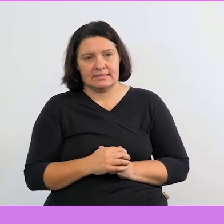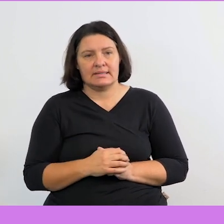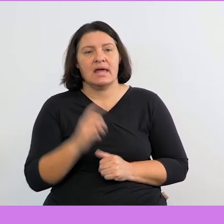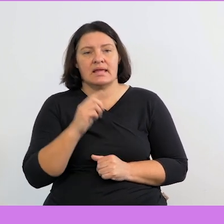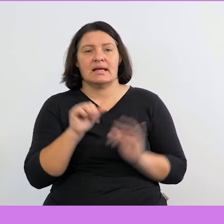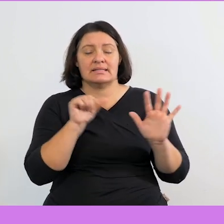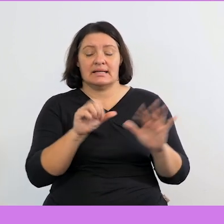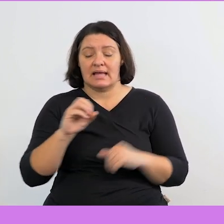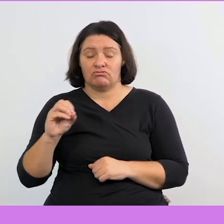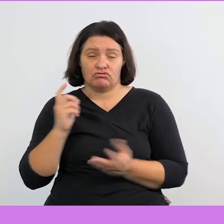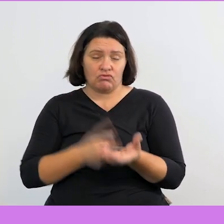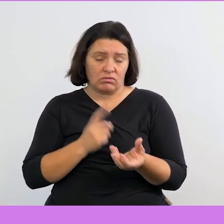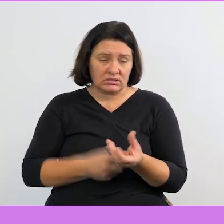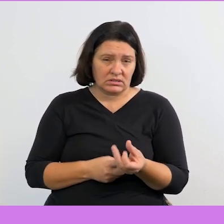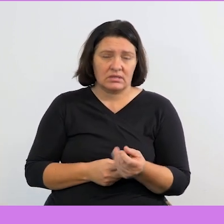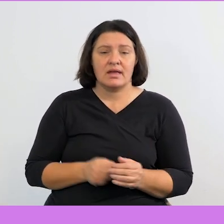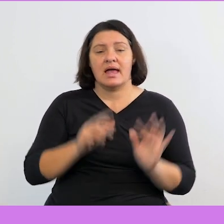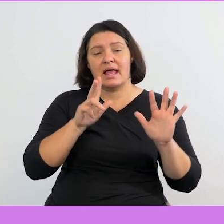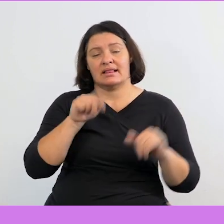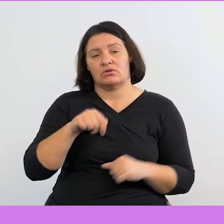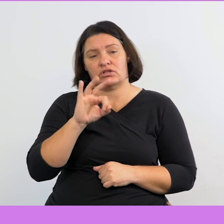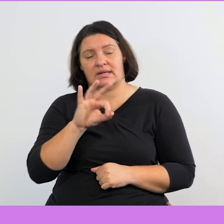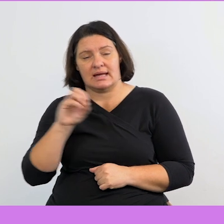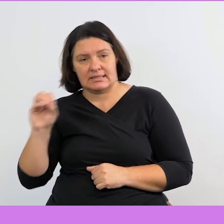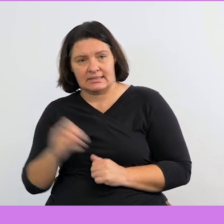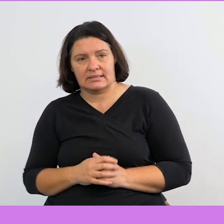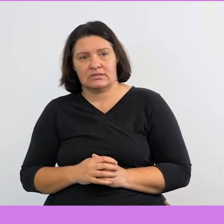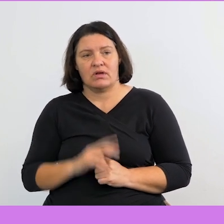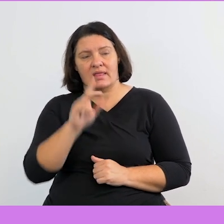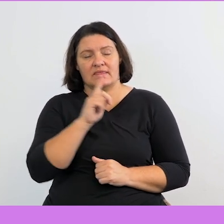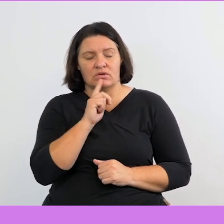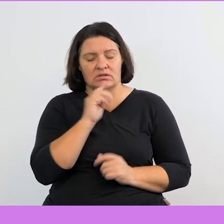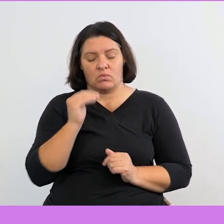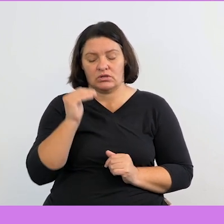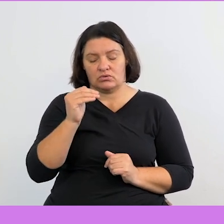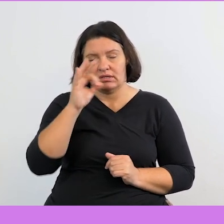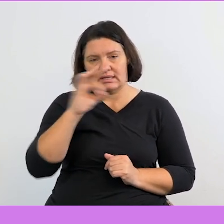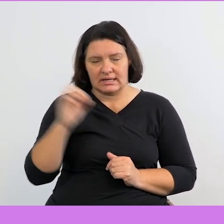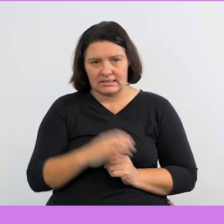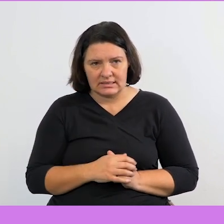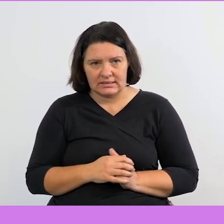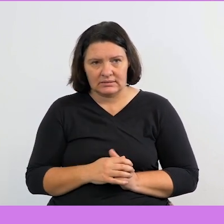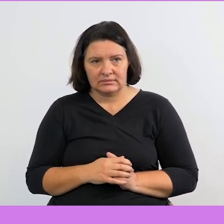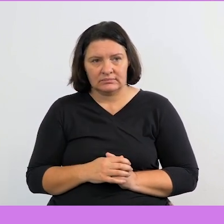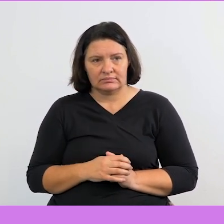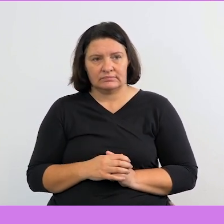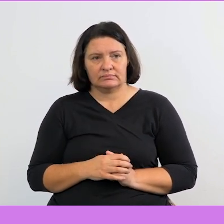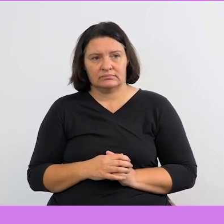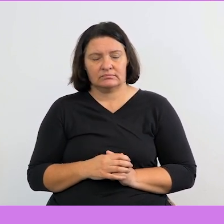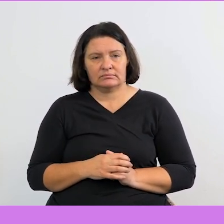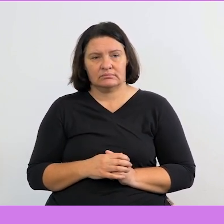7,100. Then 600 rolls will be 8,300. So there's 8,100. Okay, so 300 will